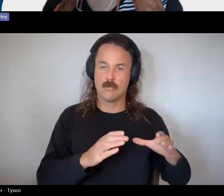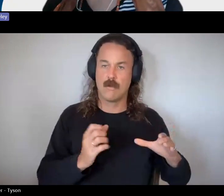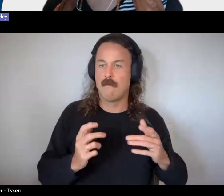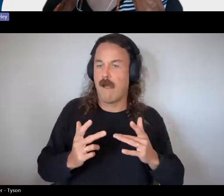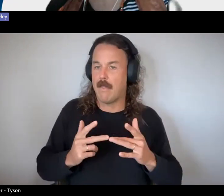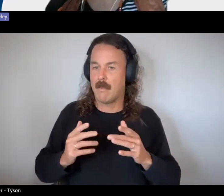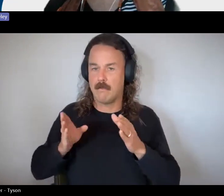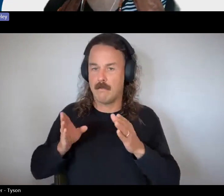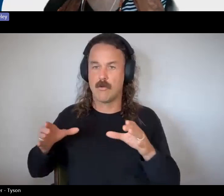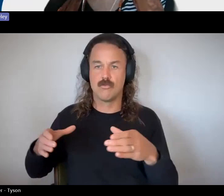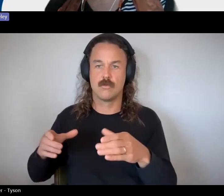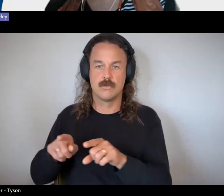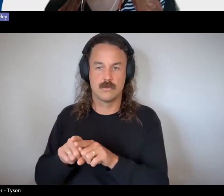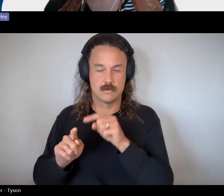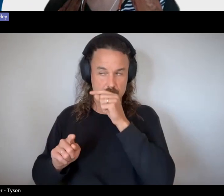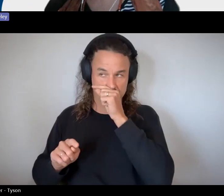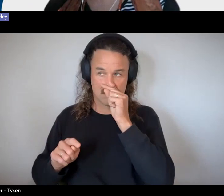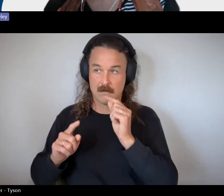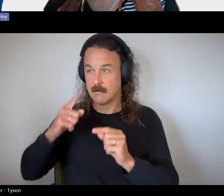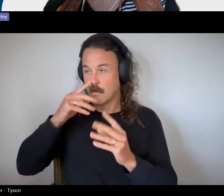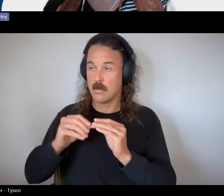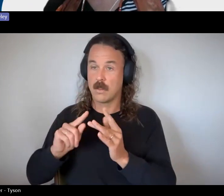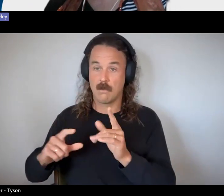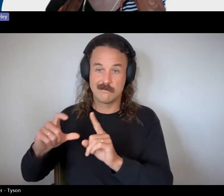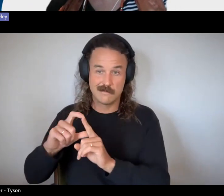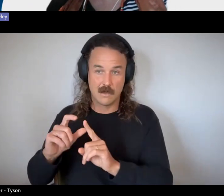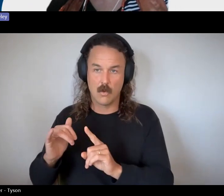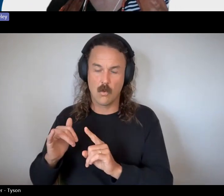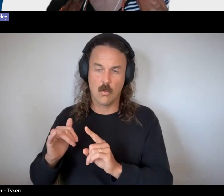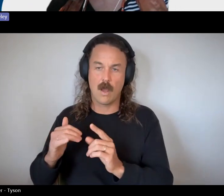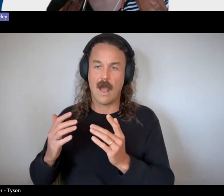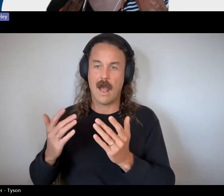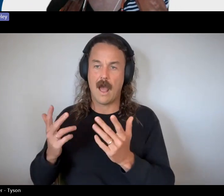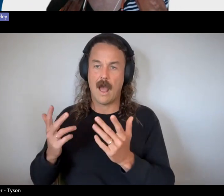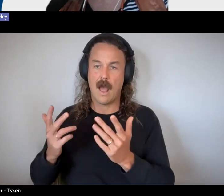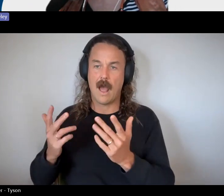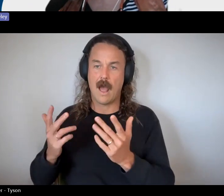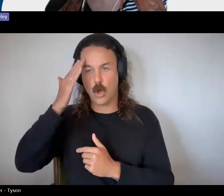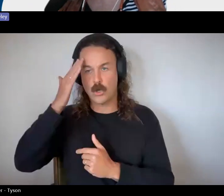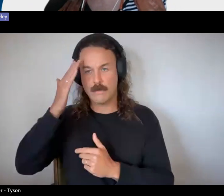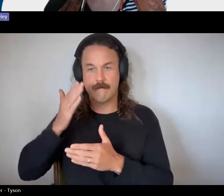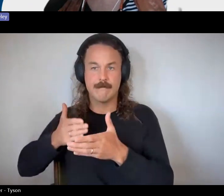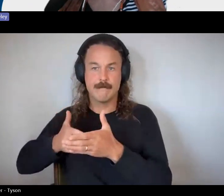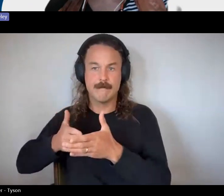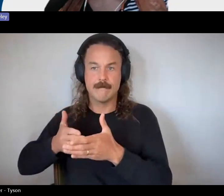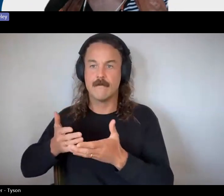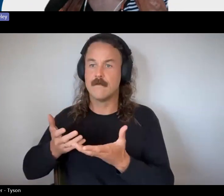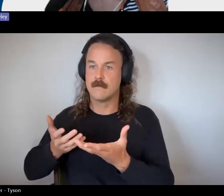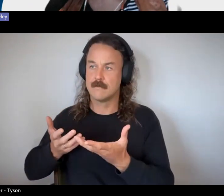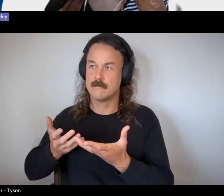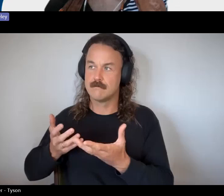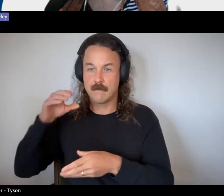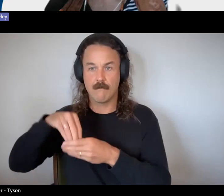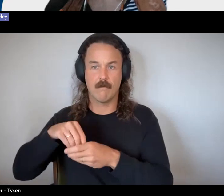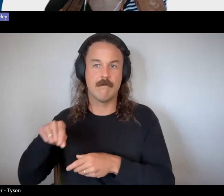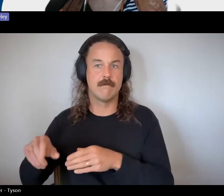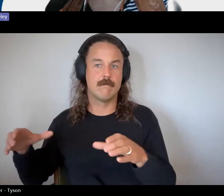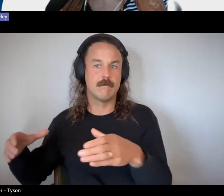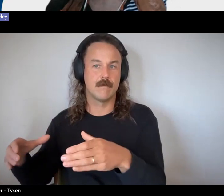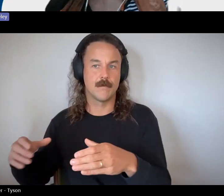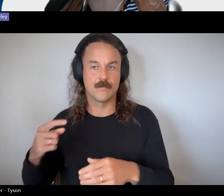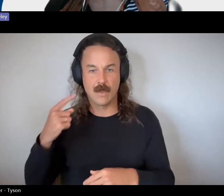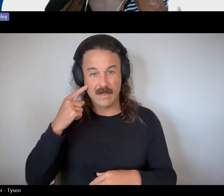with intellectual disability and cognitive limitations. Look, I think we got a reasonable diversity.